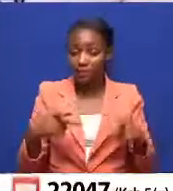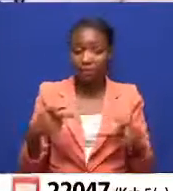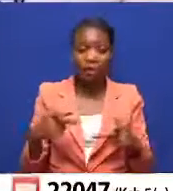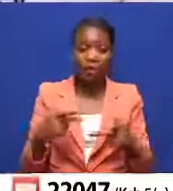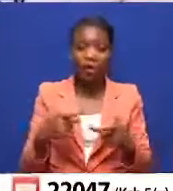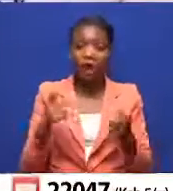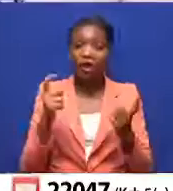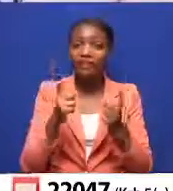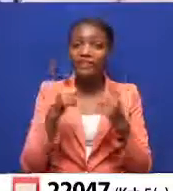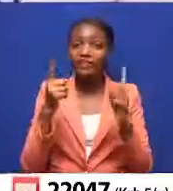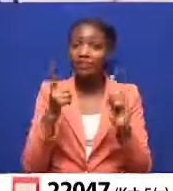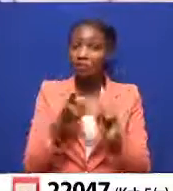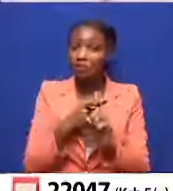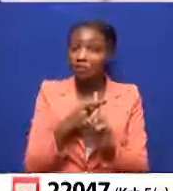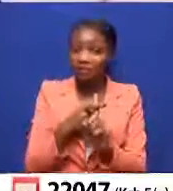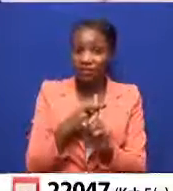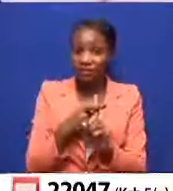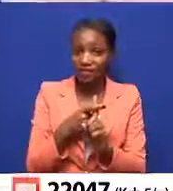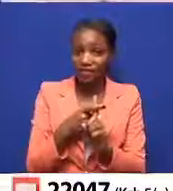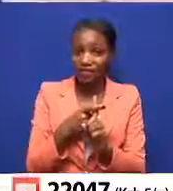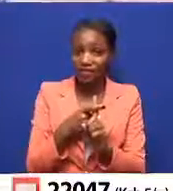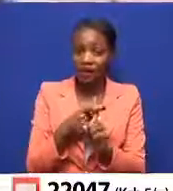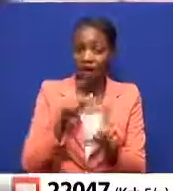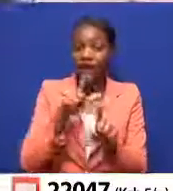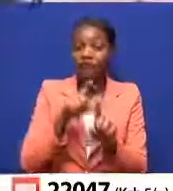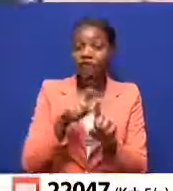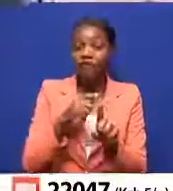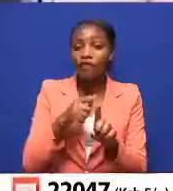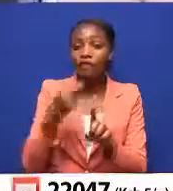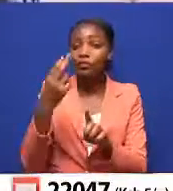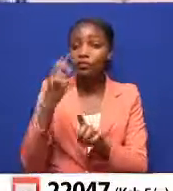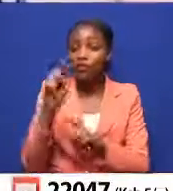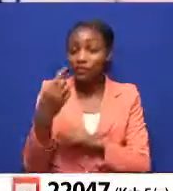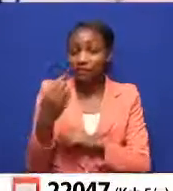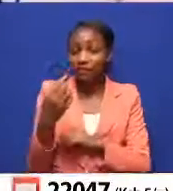have tested positive out of